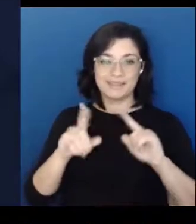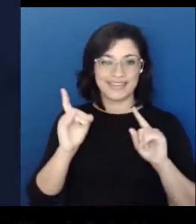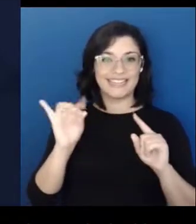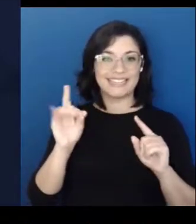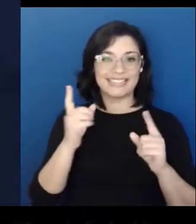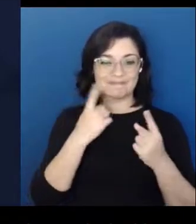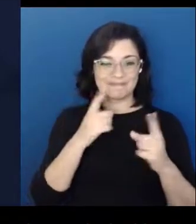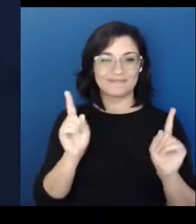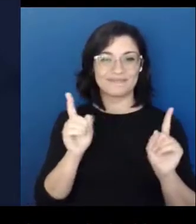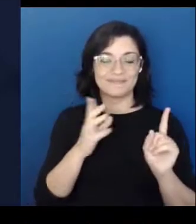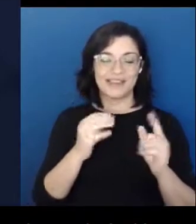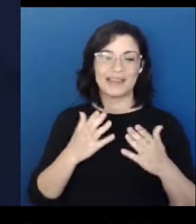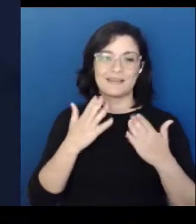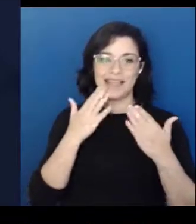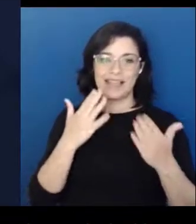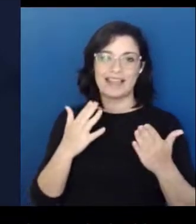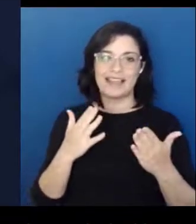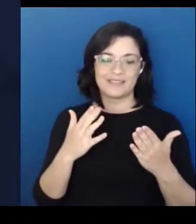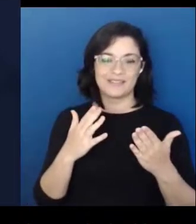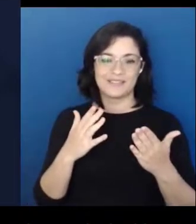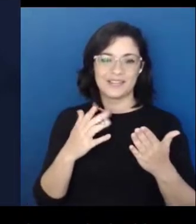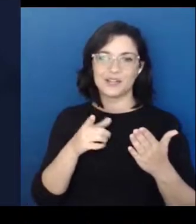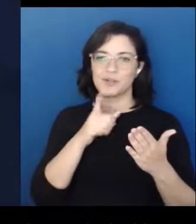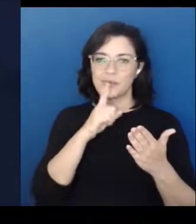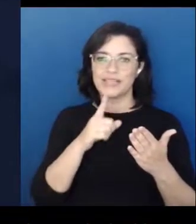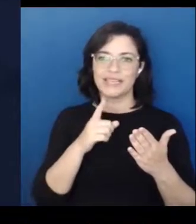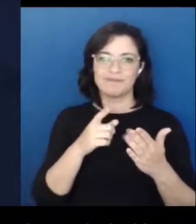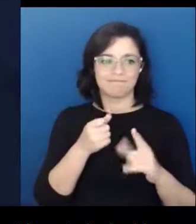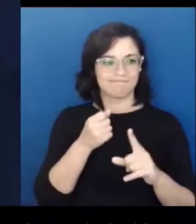struck a note with those who read it.